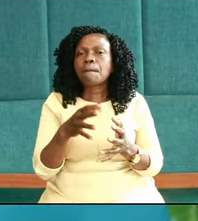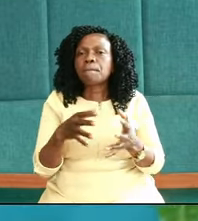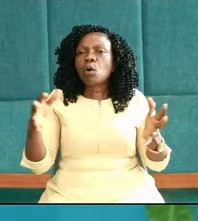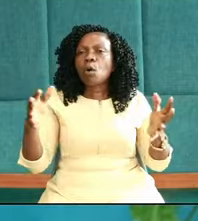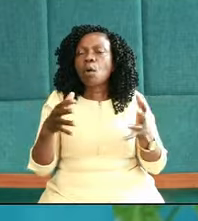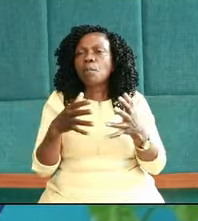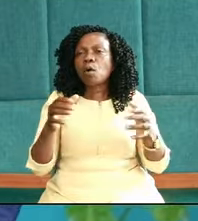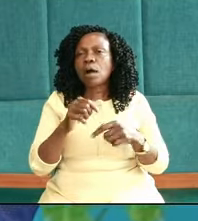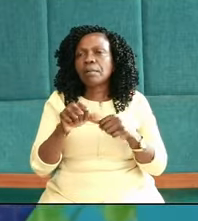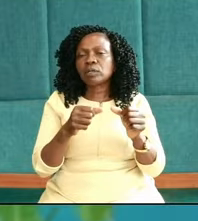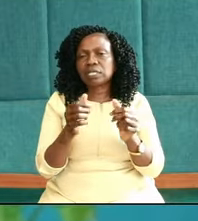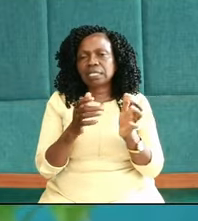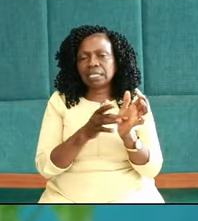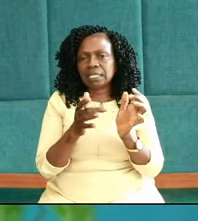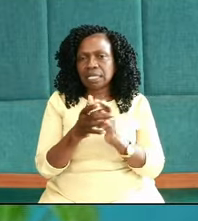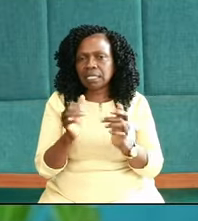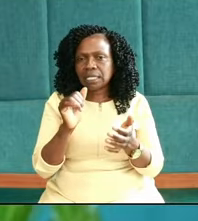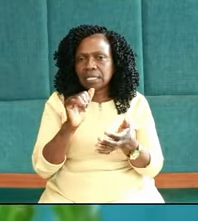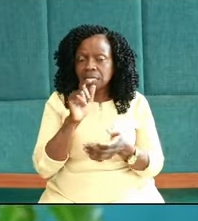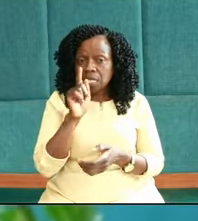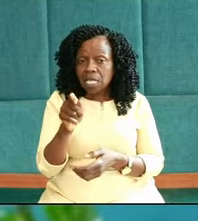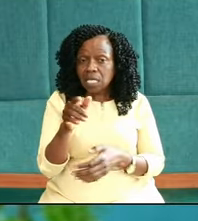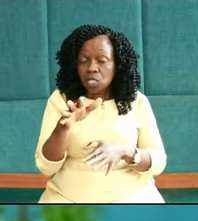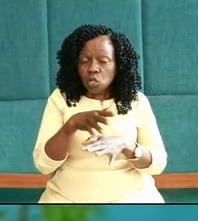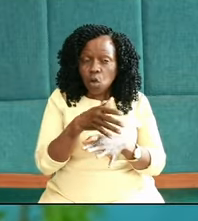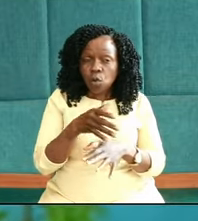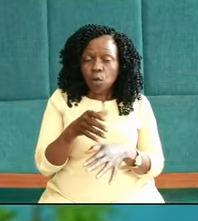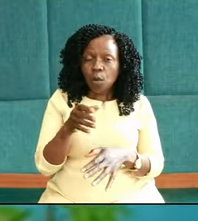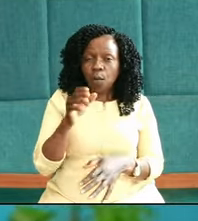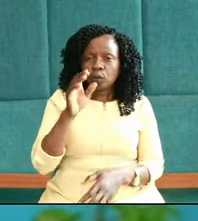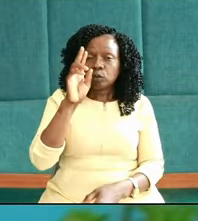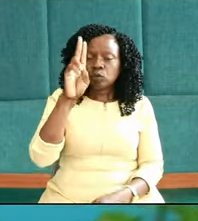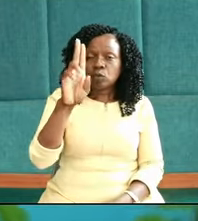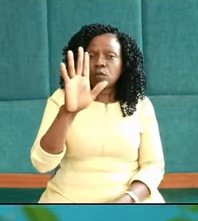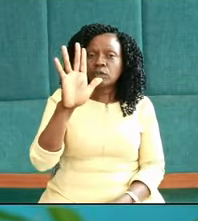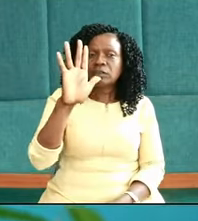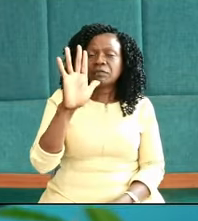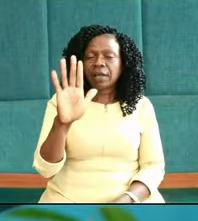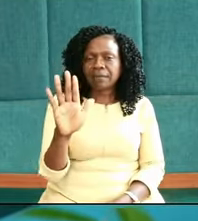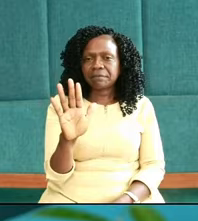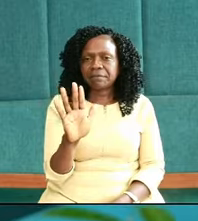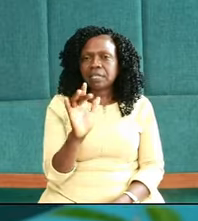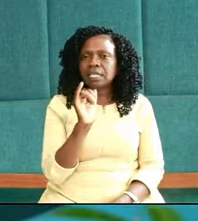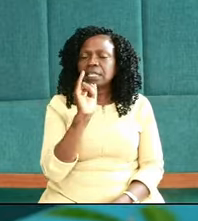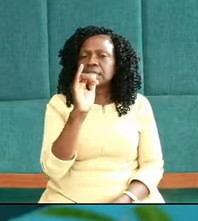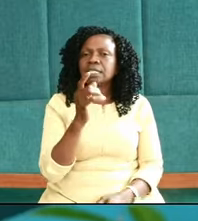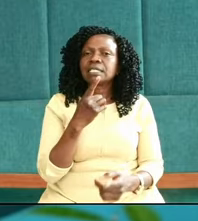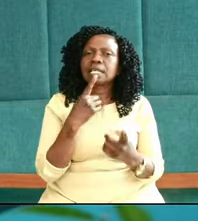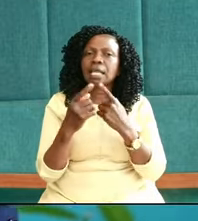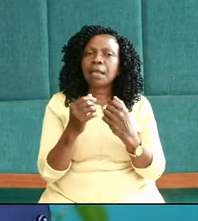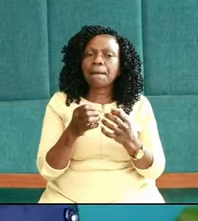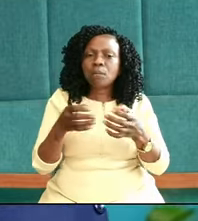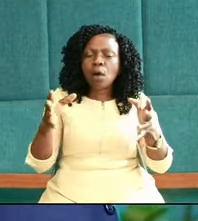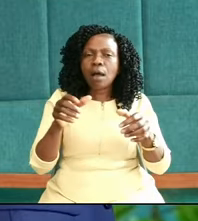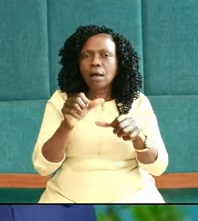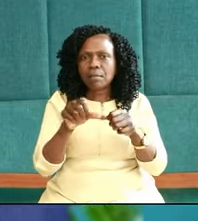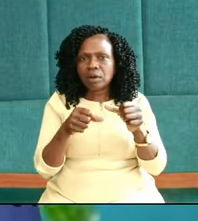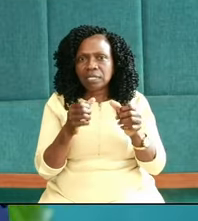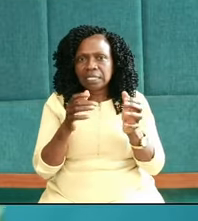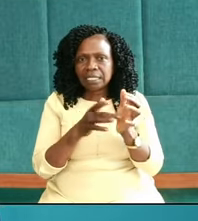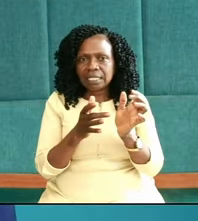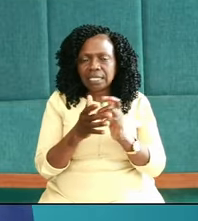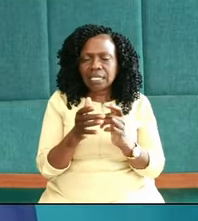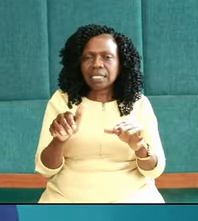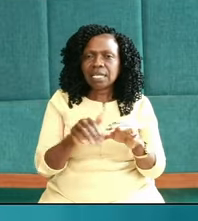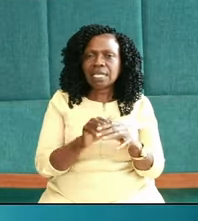Jesus, that song 245 is saying, more about Jesus in his